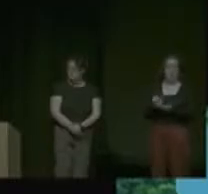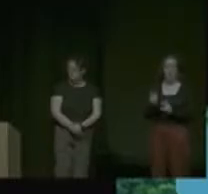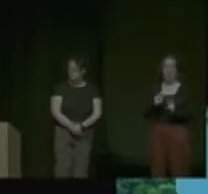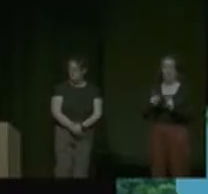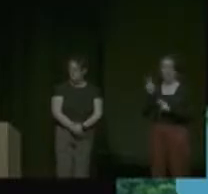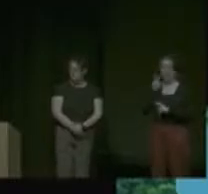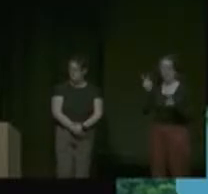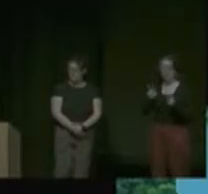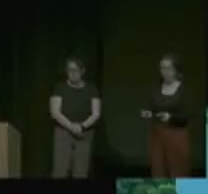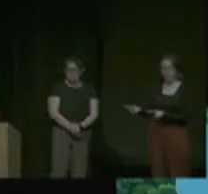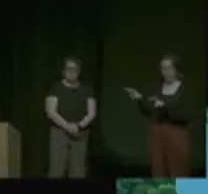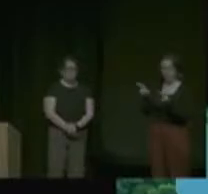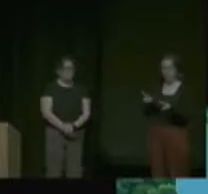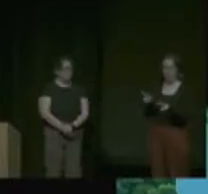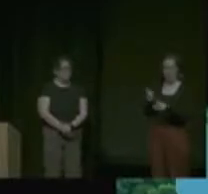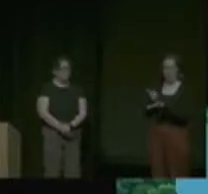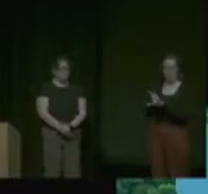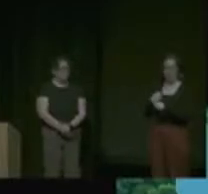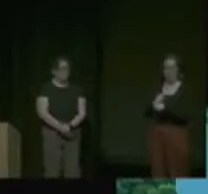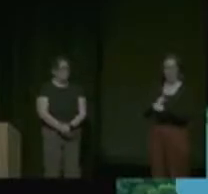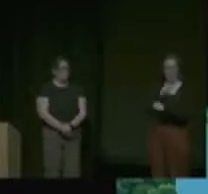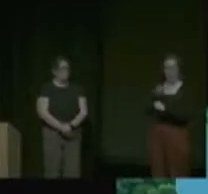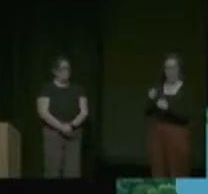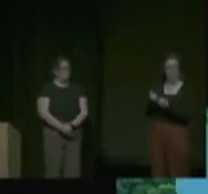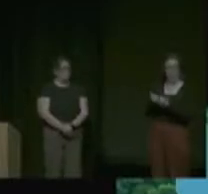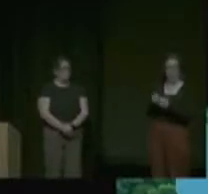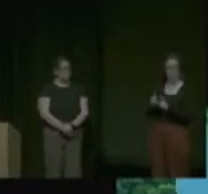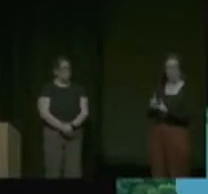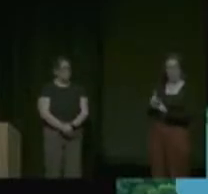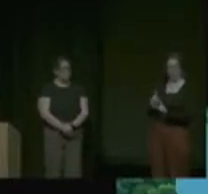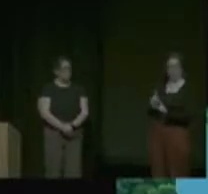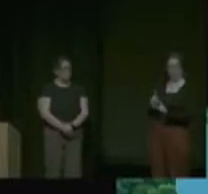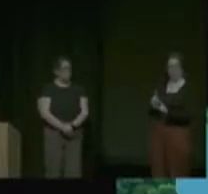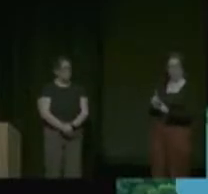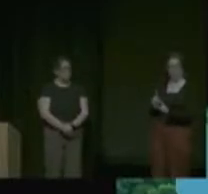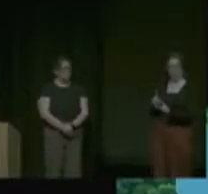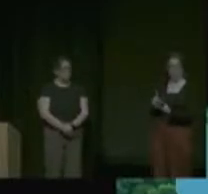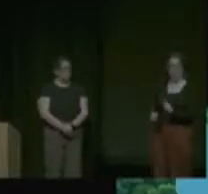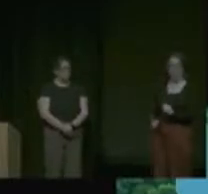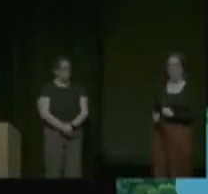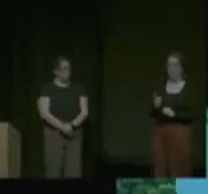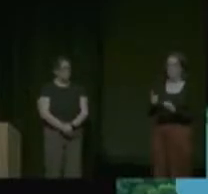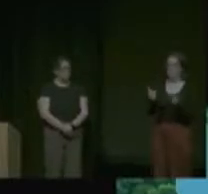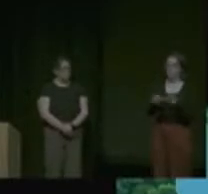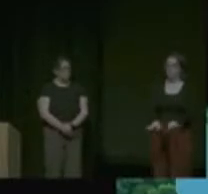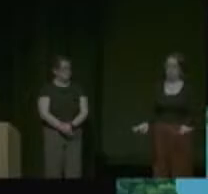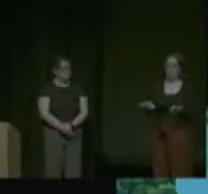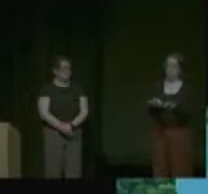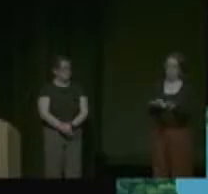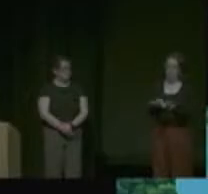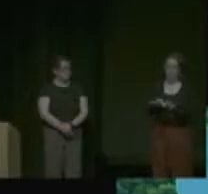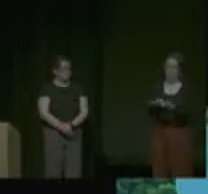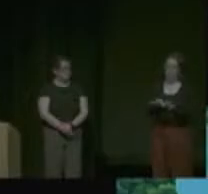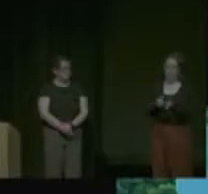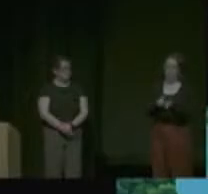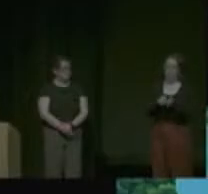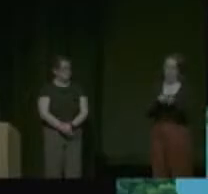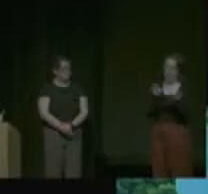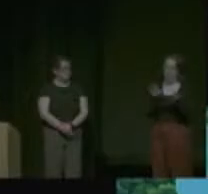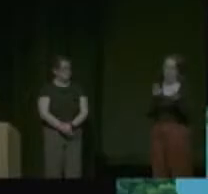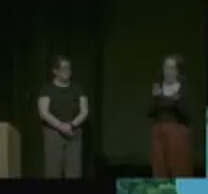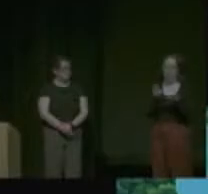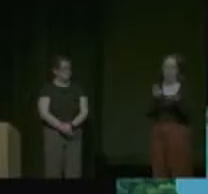safe on the riverbank. They need to stay back. So one of the imperative things we must do,